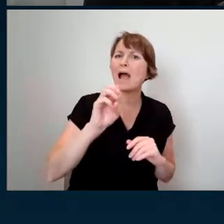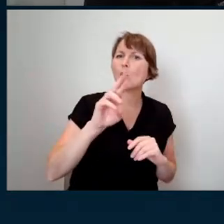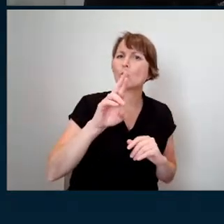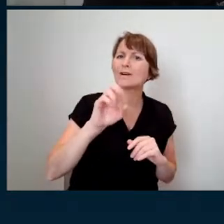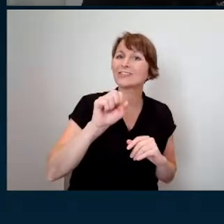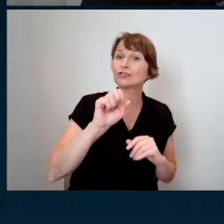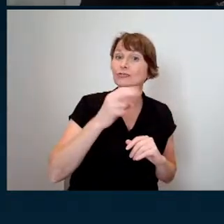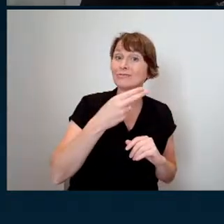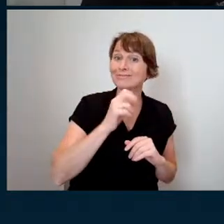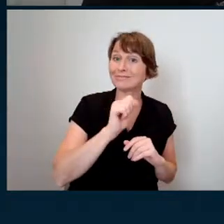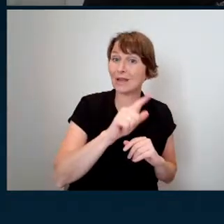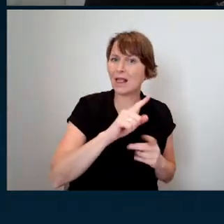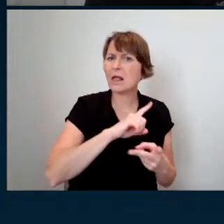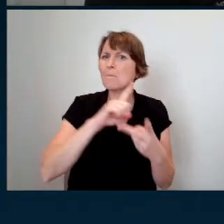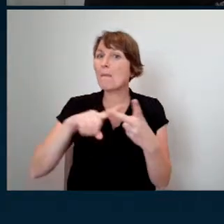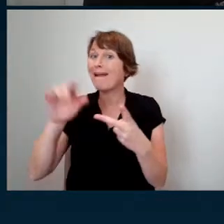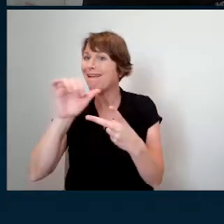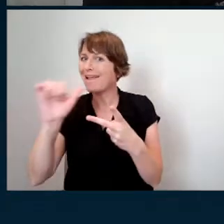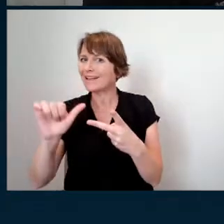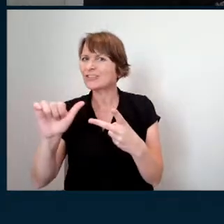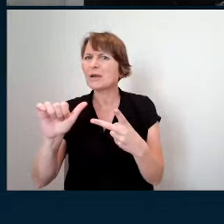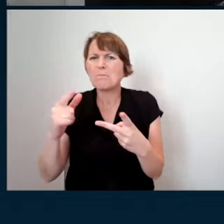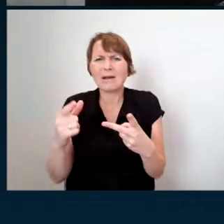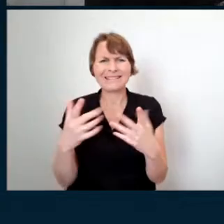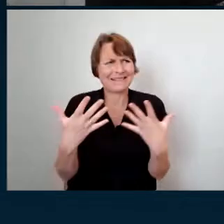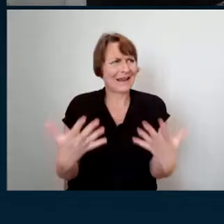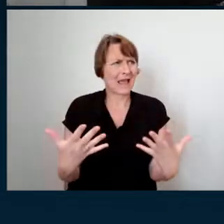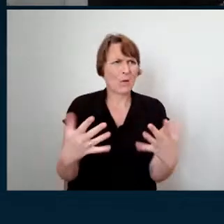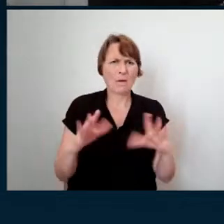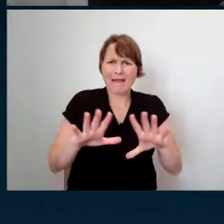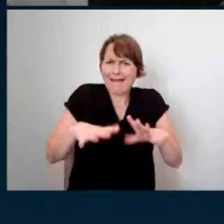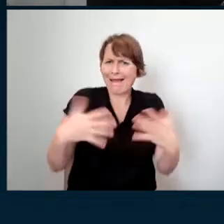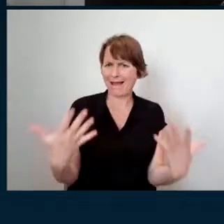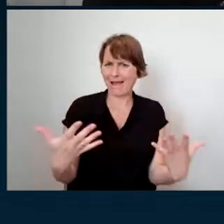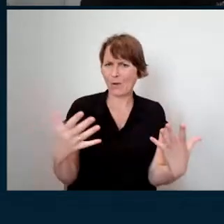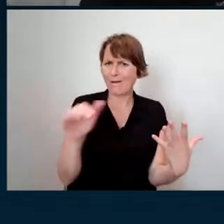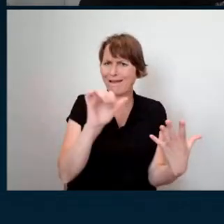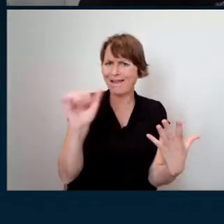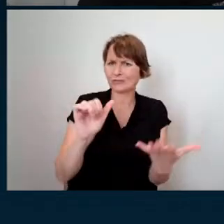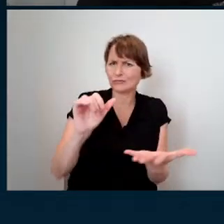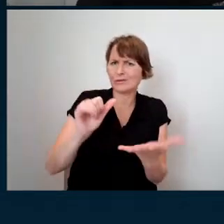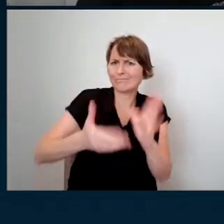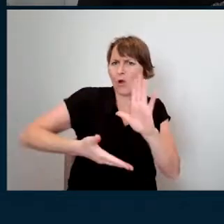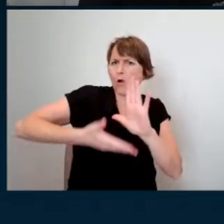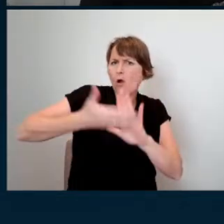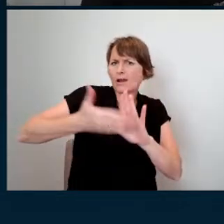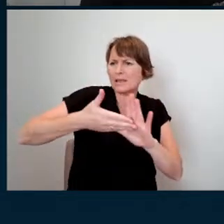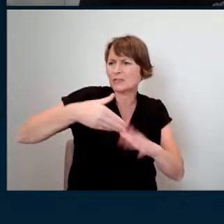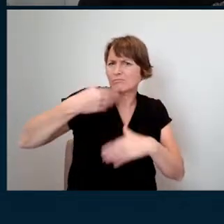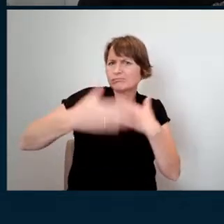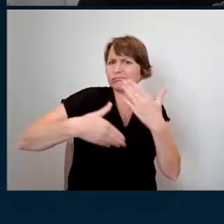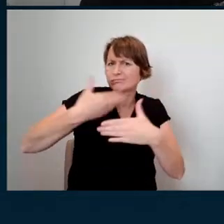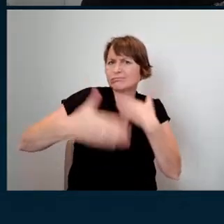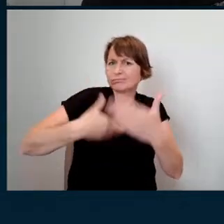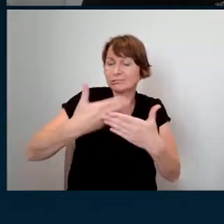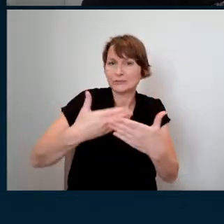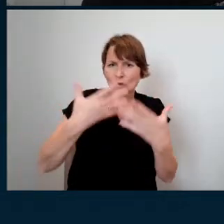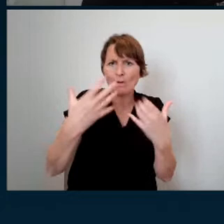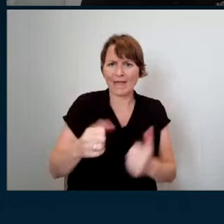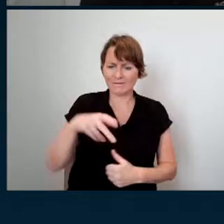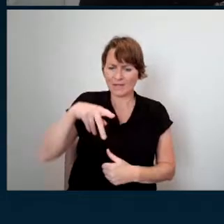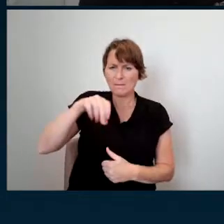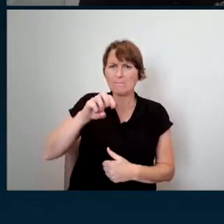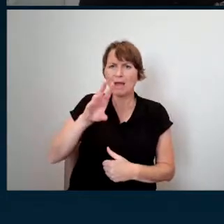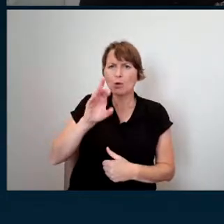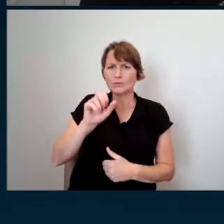Azure automation accounts? Because that was always the place to go when you have PowerShell scripts, where you can store them and run